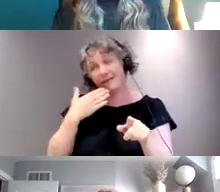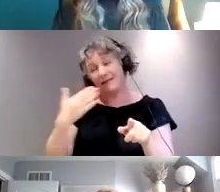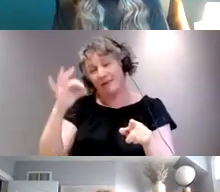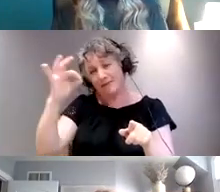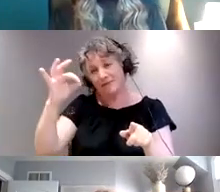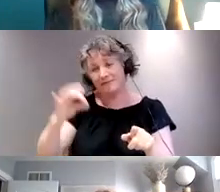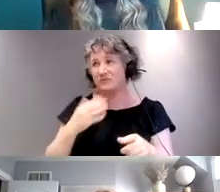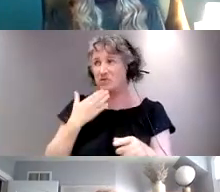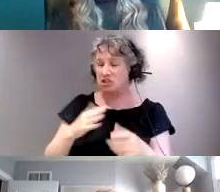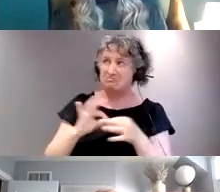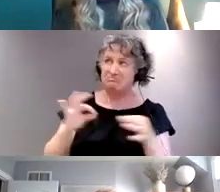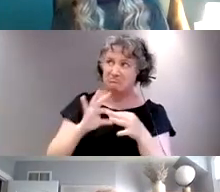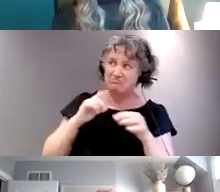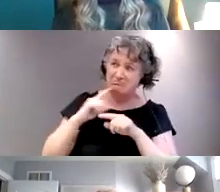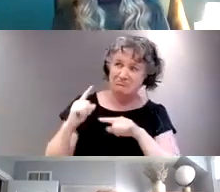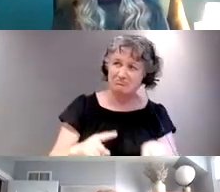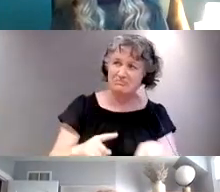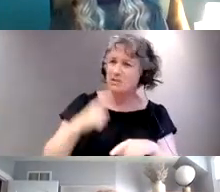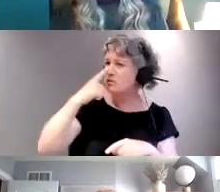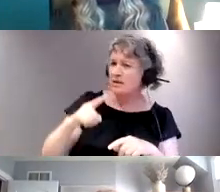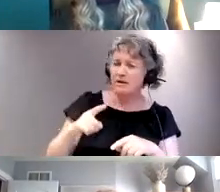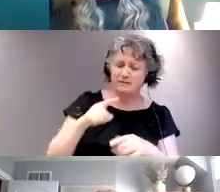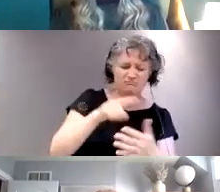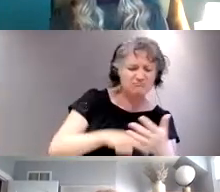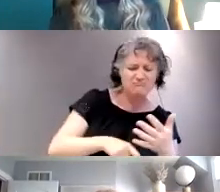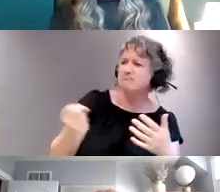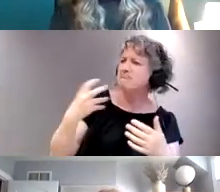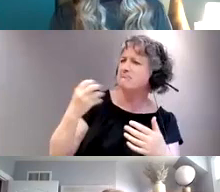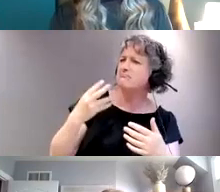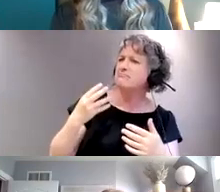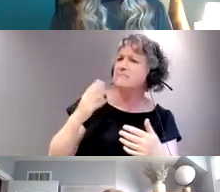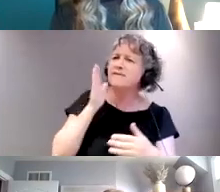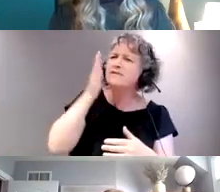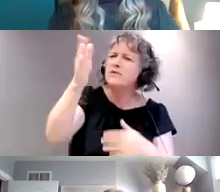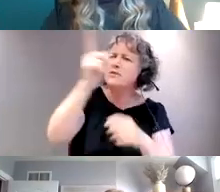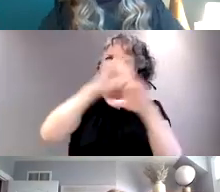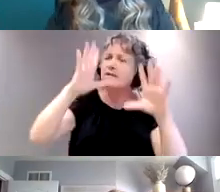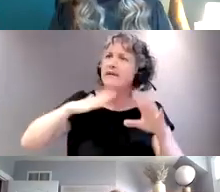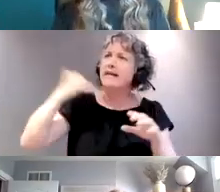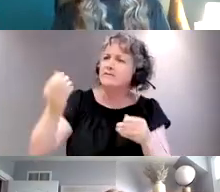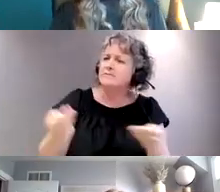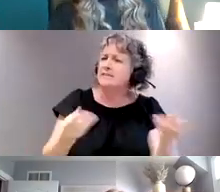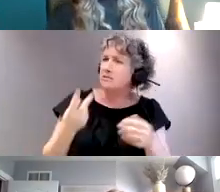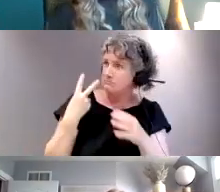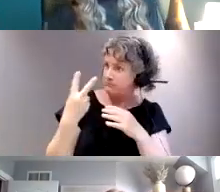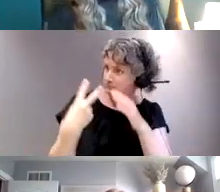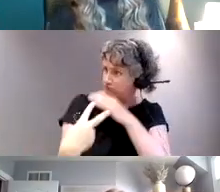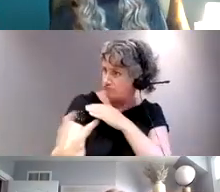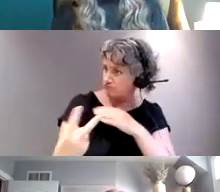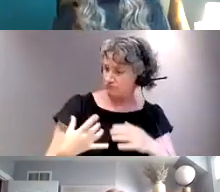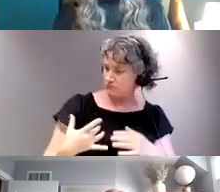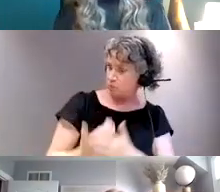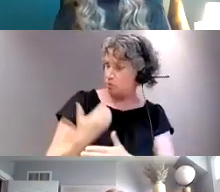talk about your personal opinions on the future of elder mediation. Where do you see it going? Upcoming